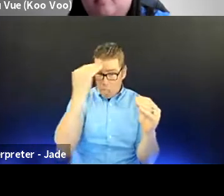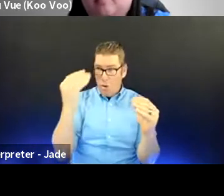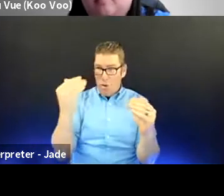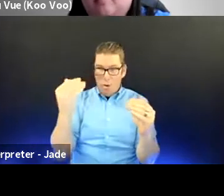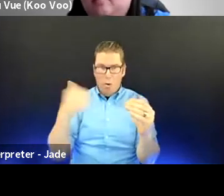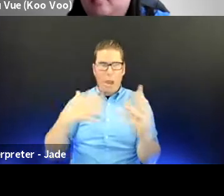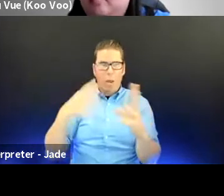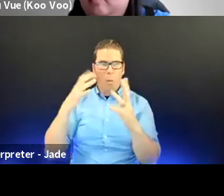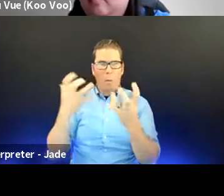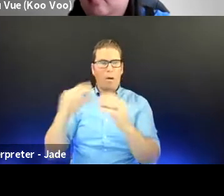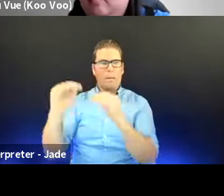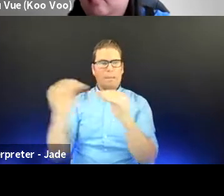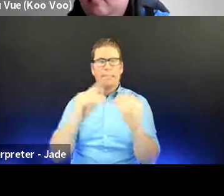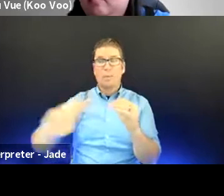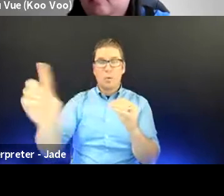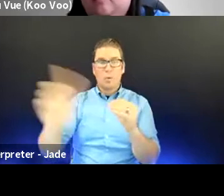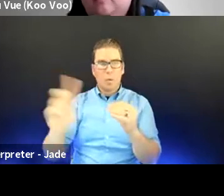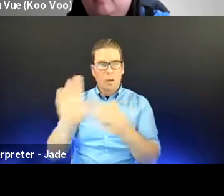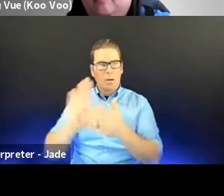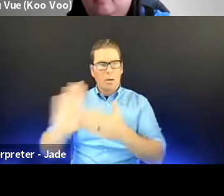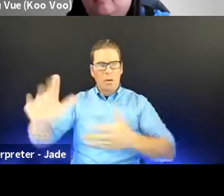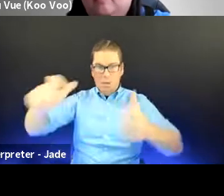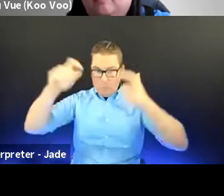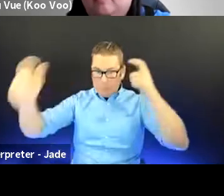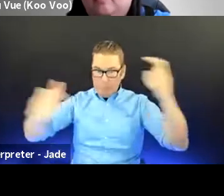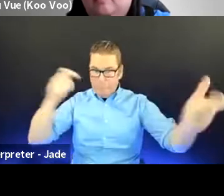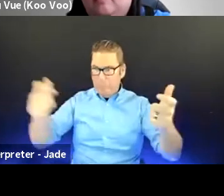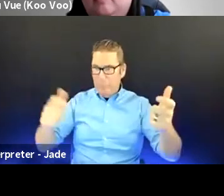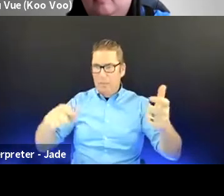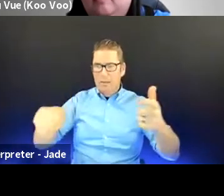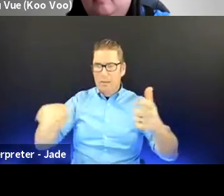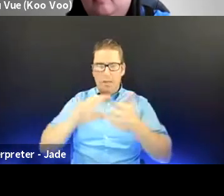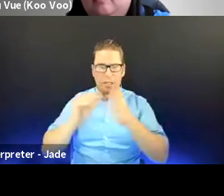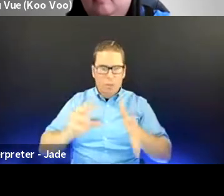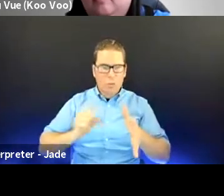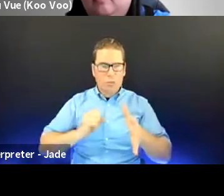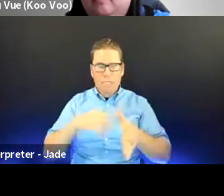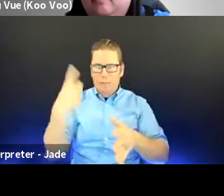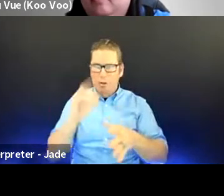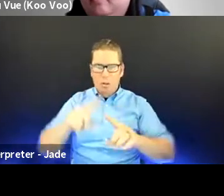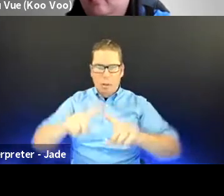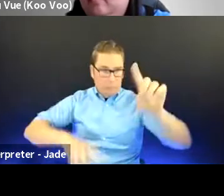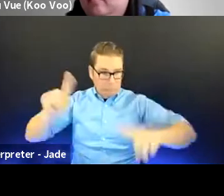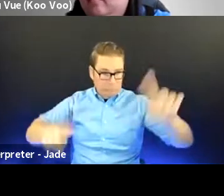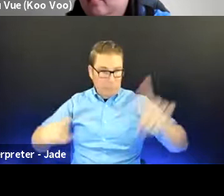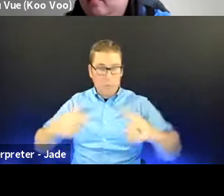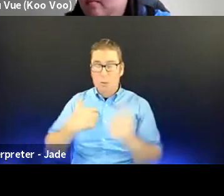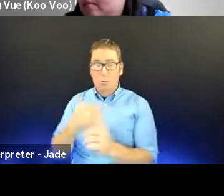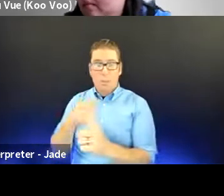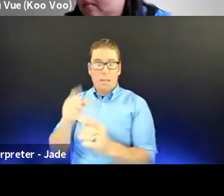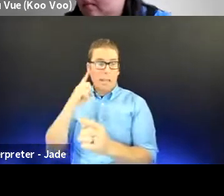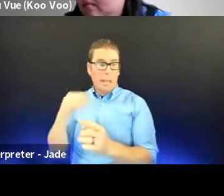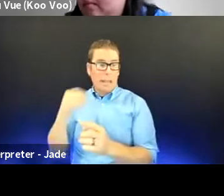college. And so I applied my first year out, I applied to about 15 different colleges in